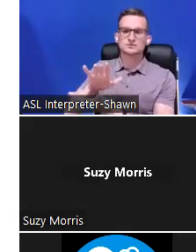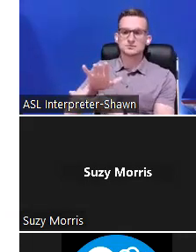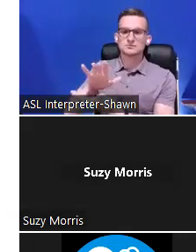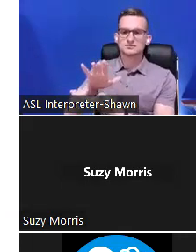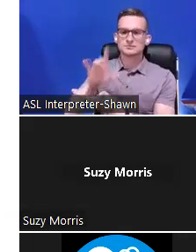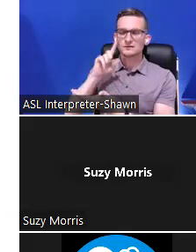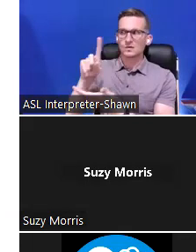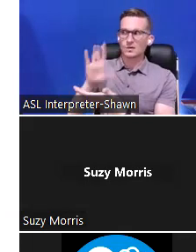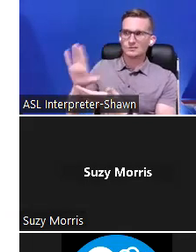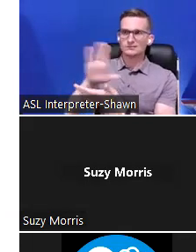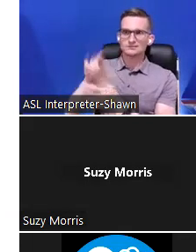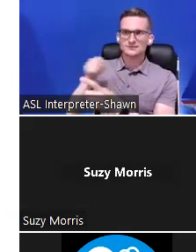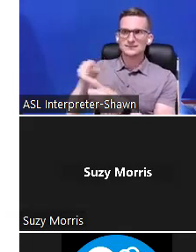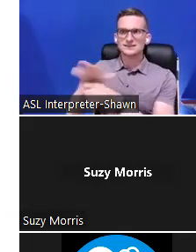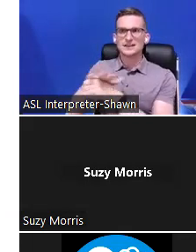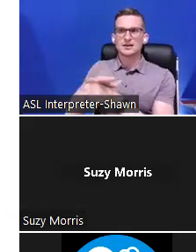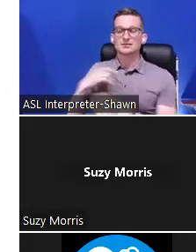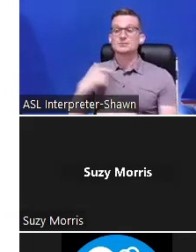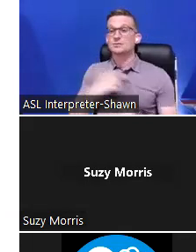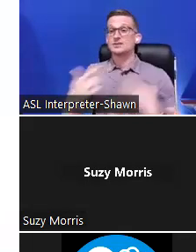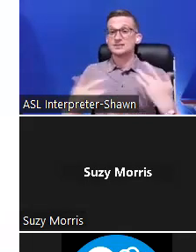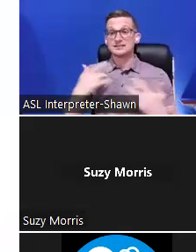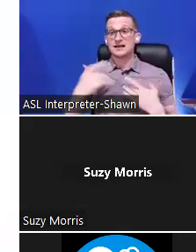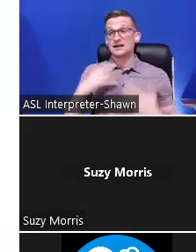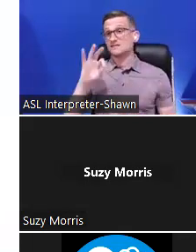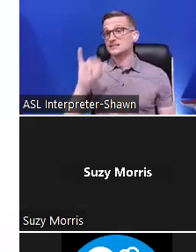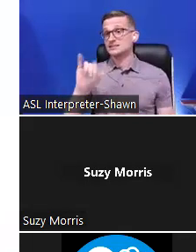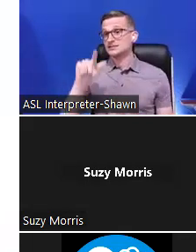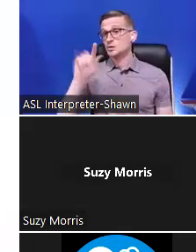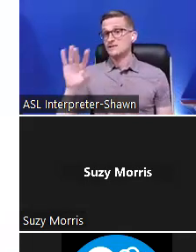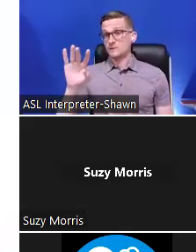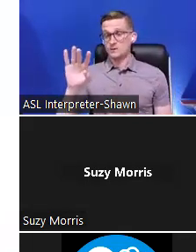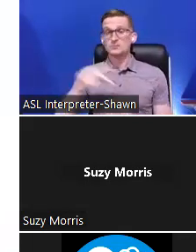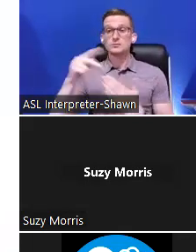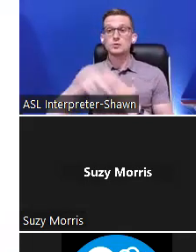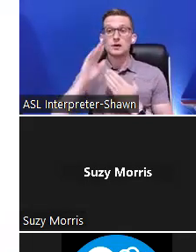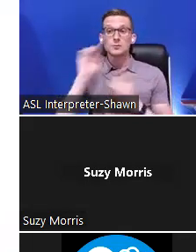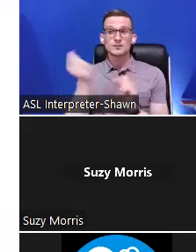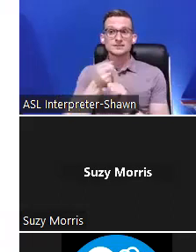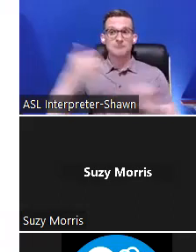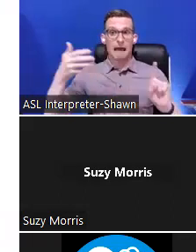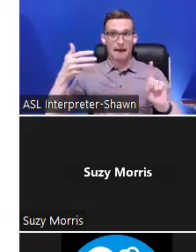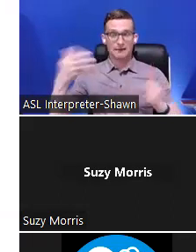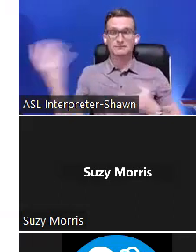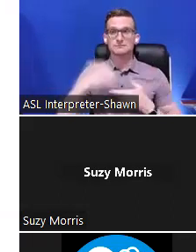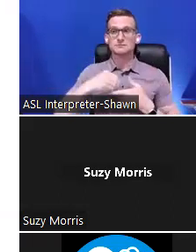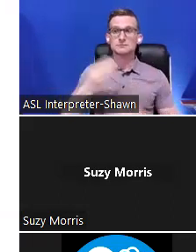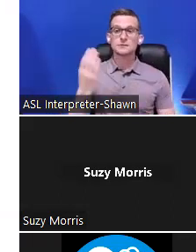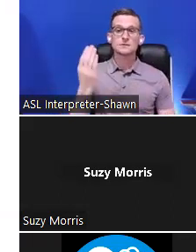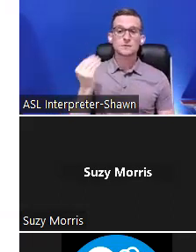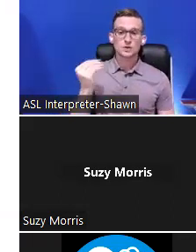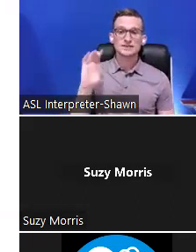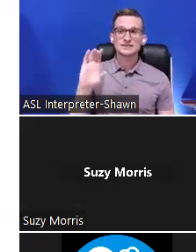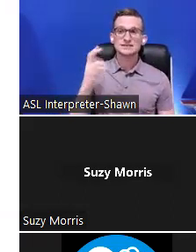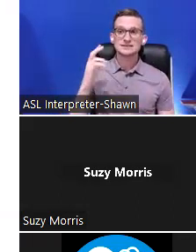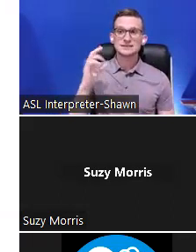in fiscal year 24, we are expanding the program to 14 CMHCs and